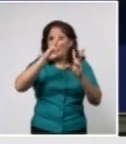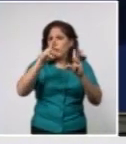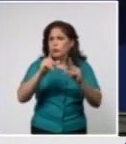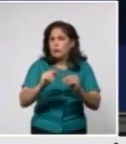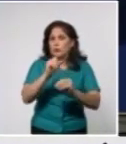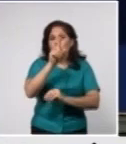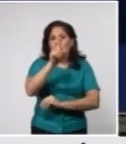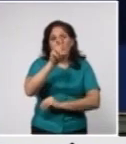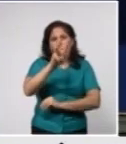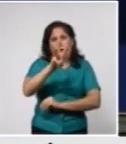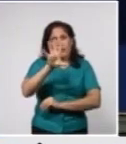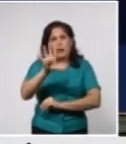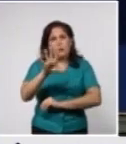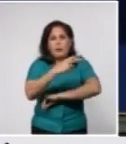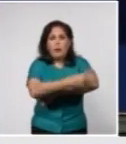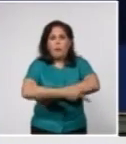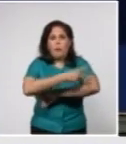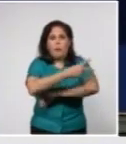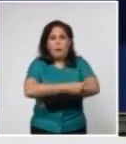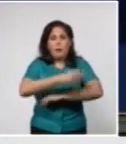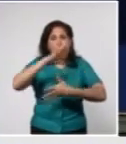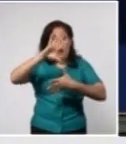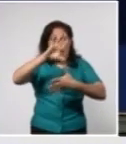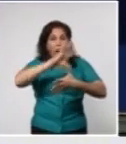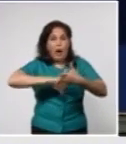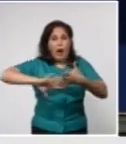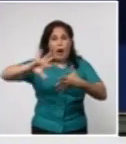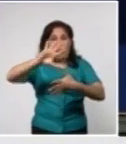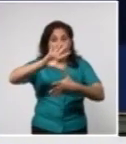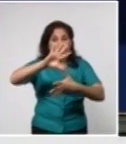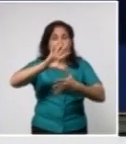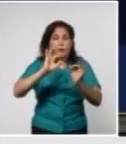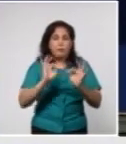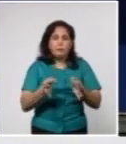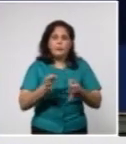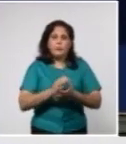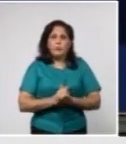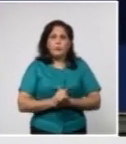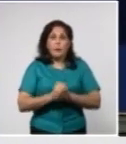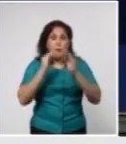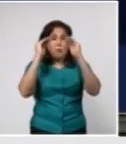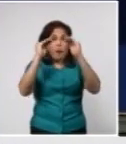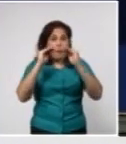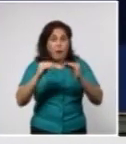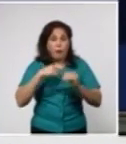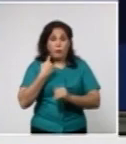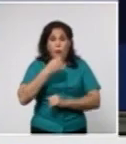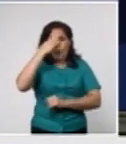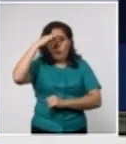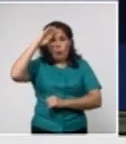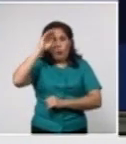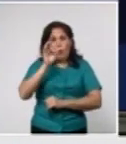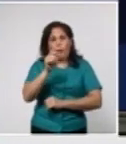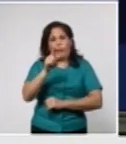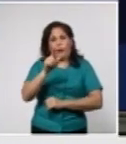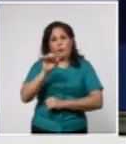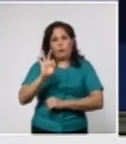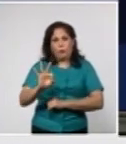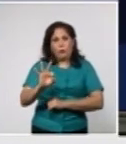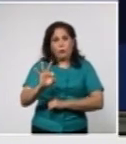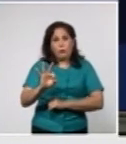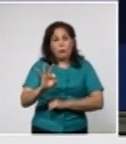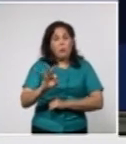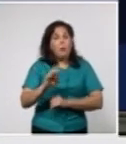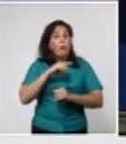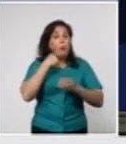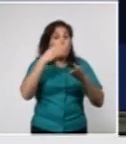a person who works here was asking me how many countries comprise the region of the Americas. Well, we're talking about 35 countries which make up the